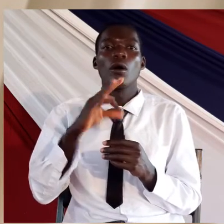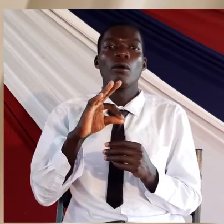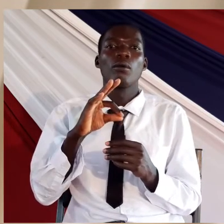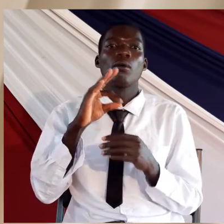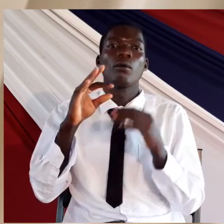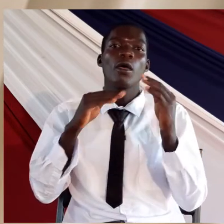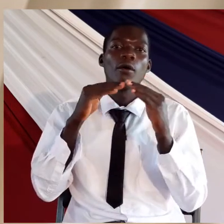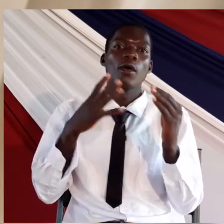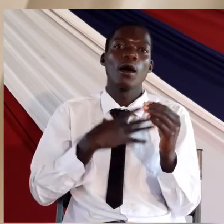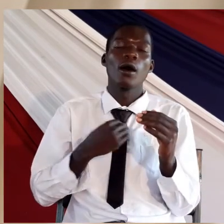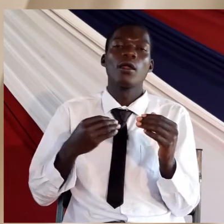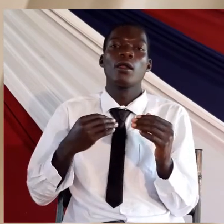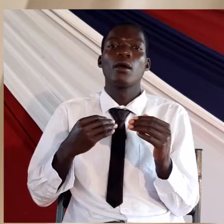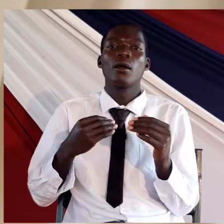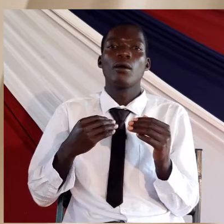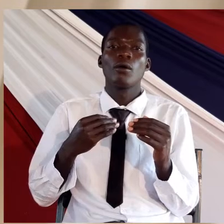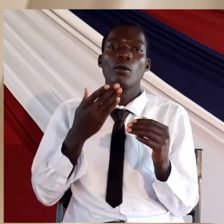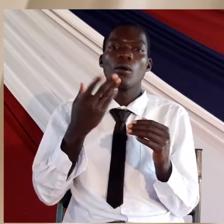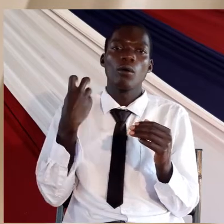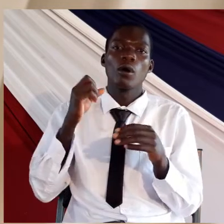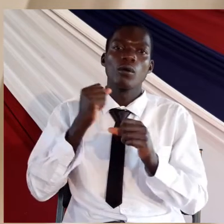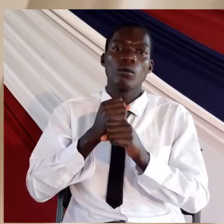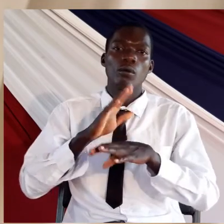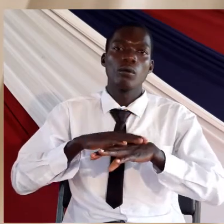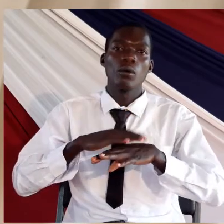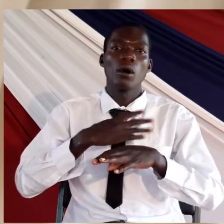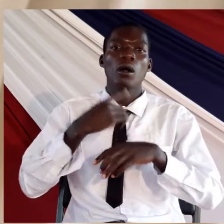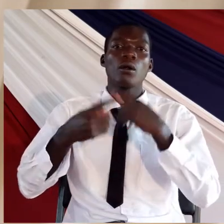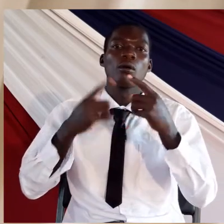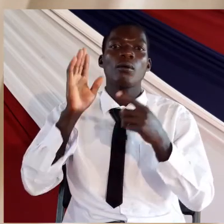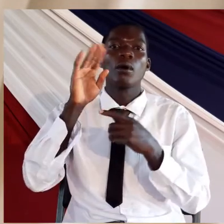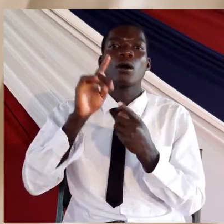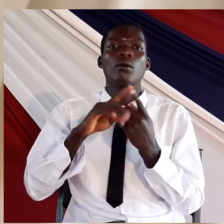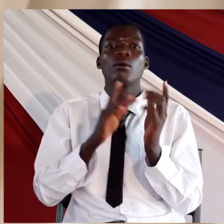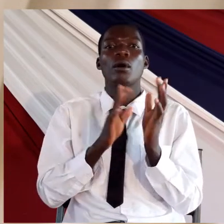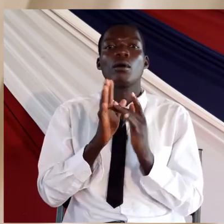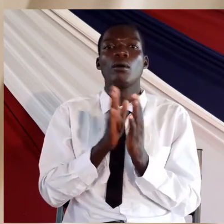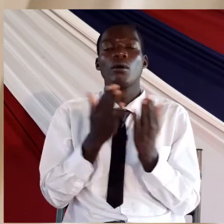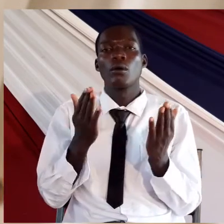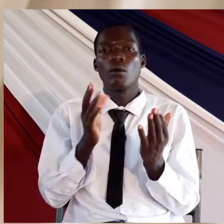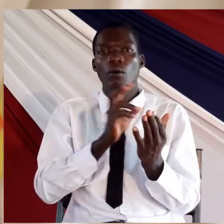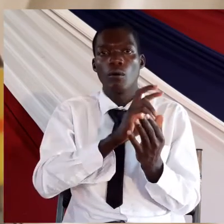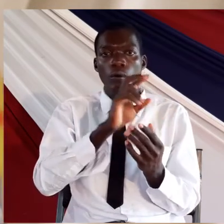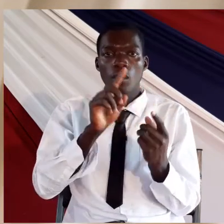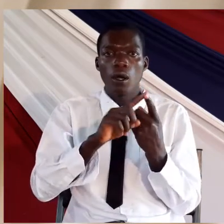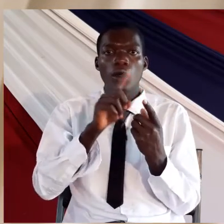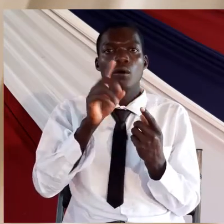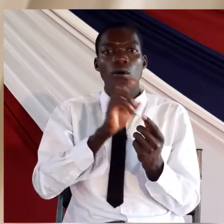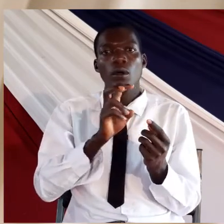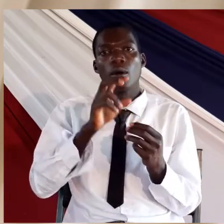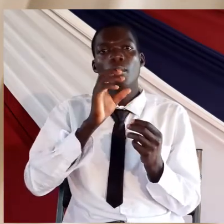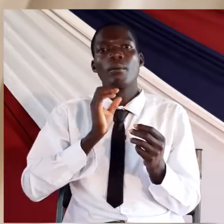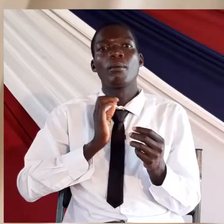whatever years, we would do good to go back to the Bible. So when you tell me my